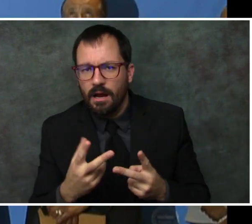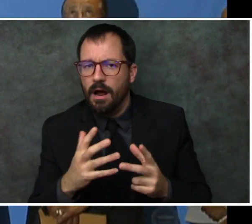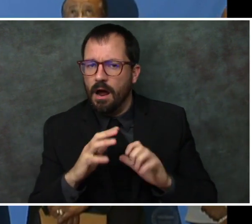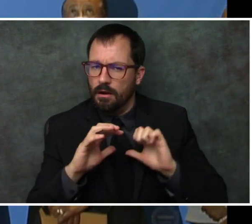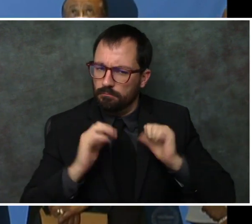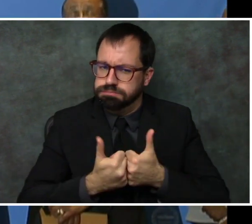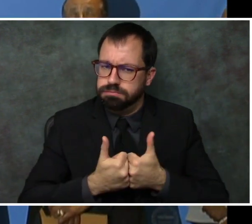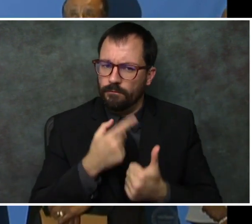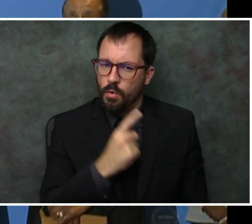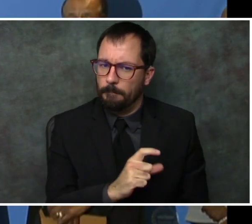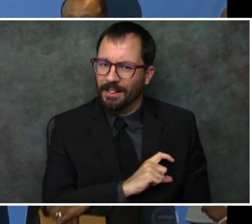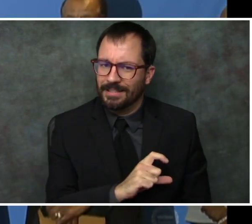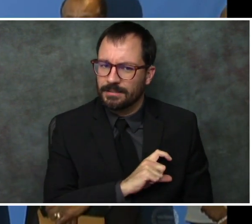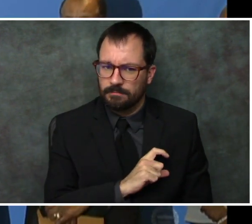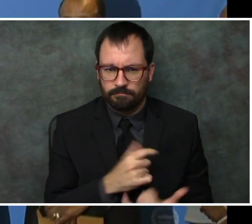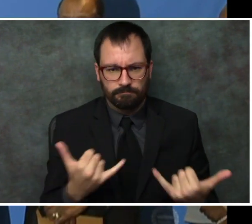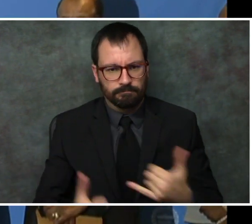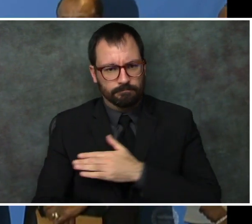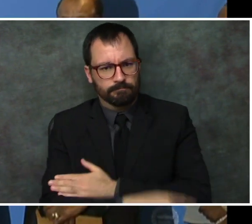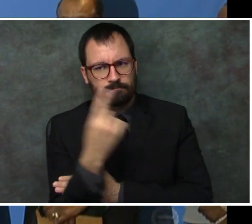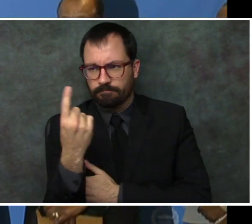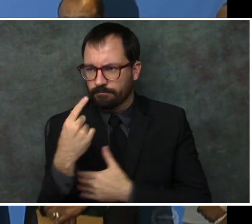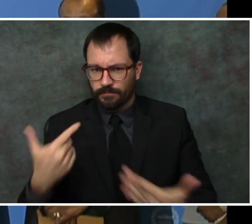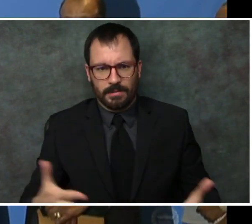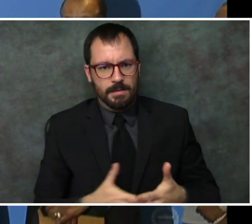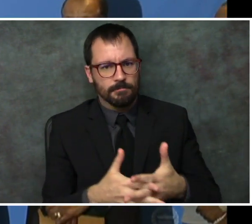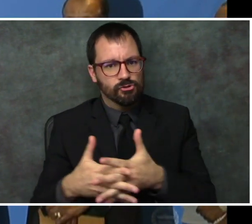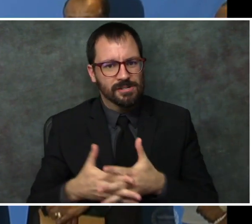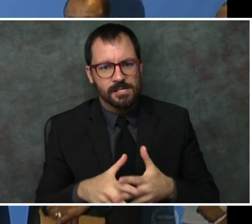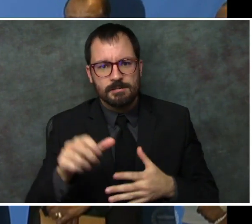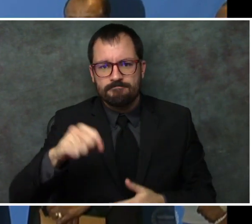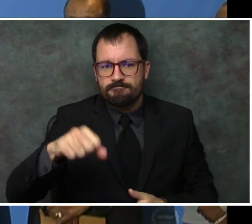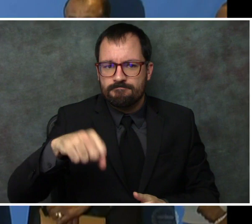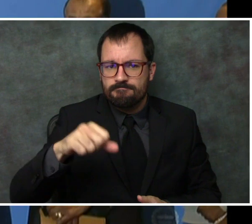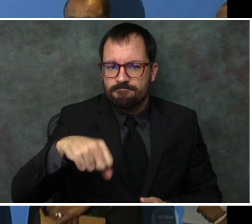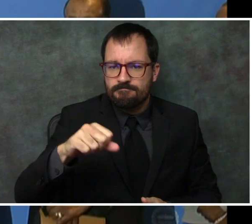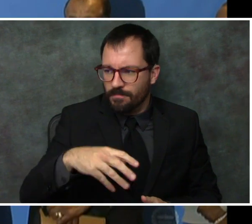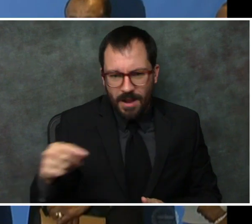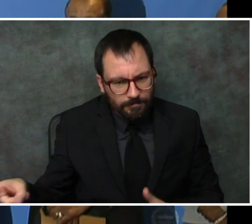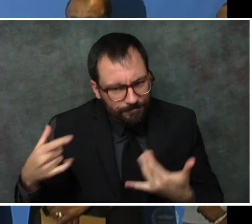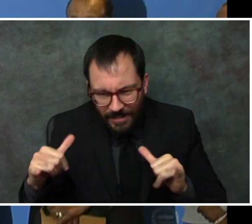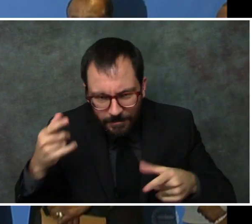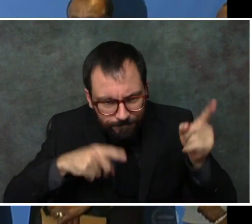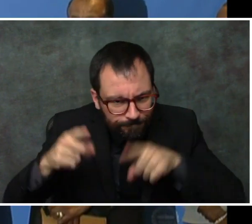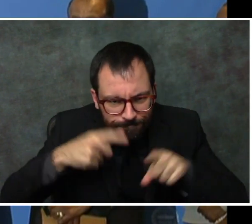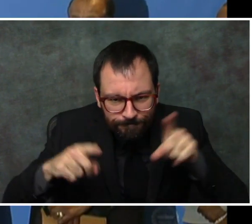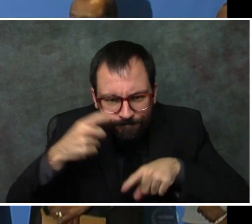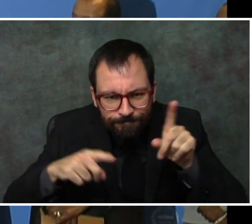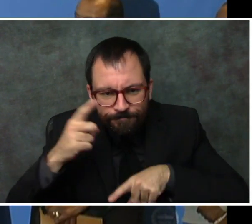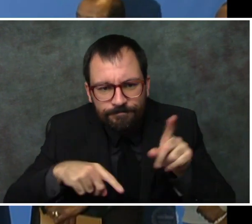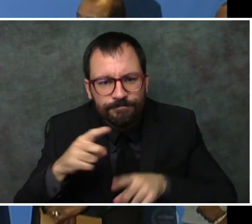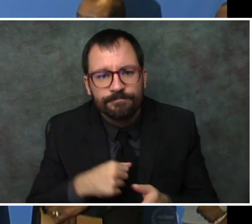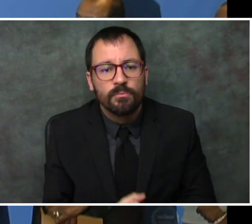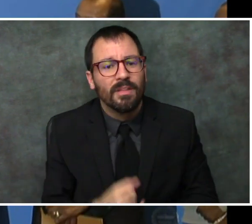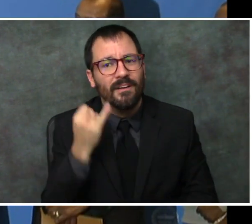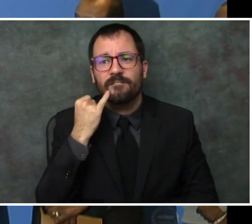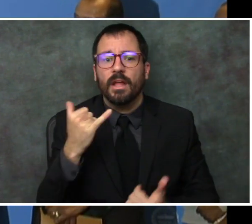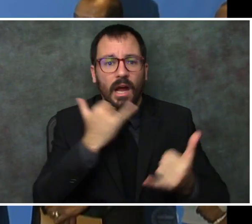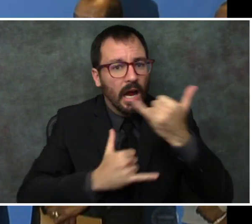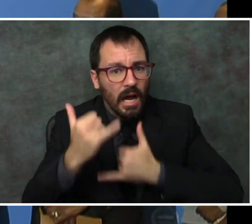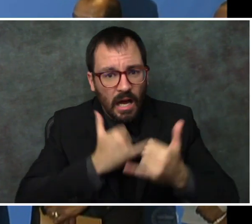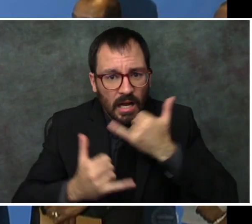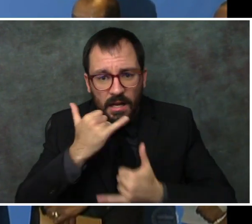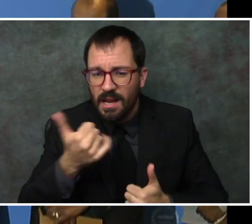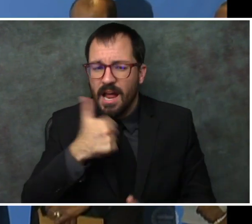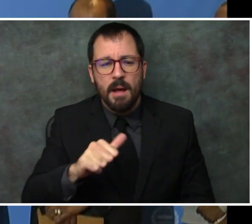that can relay that if there's mistakes made in this nation by any police department, we can use that as teachable learning moments here in Boston